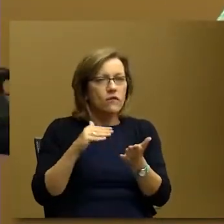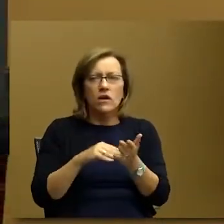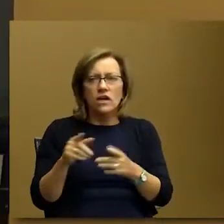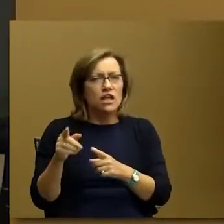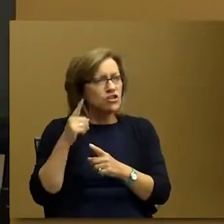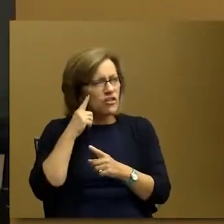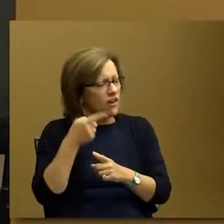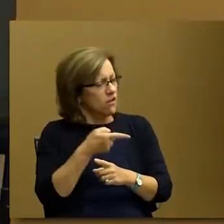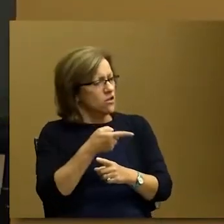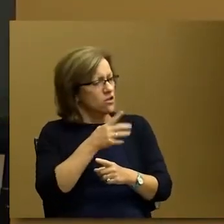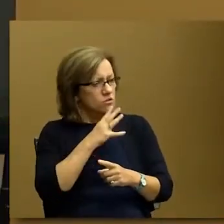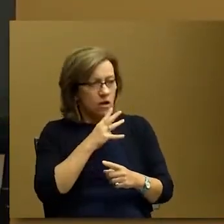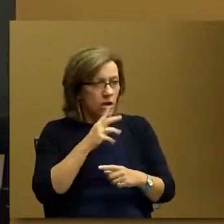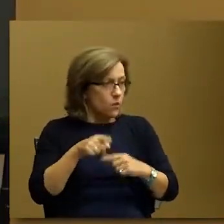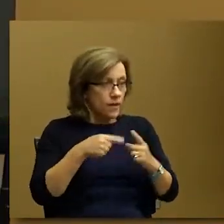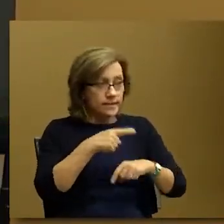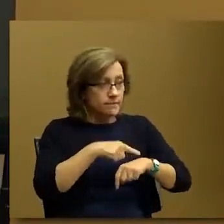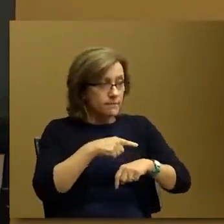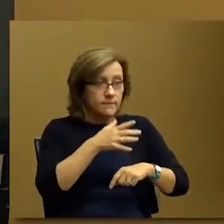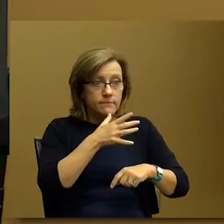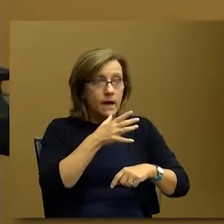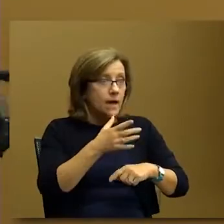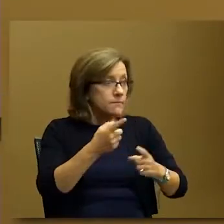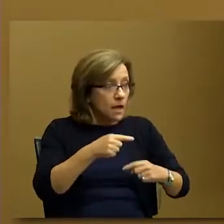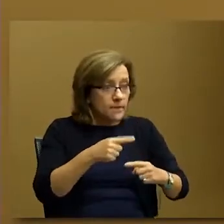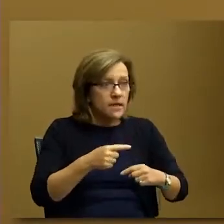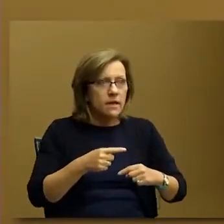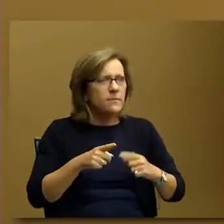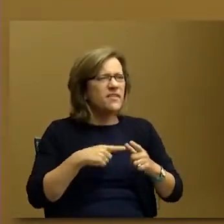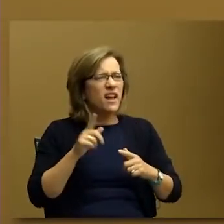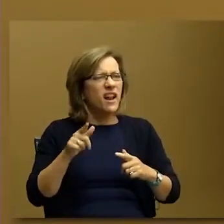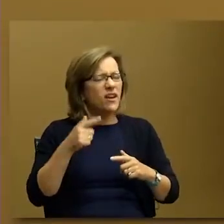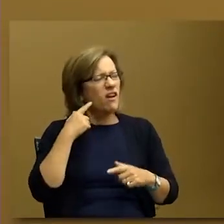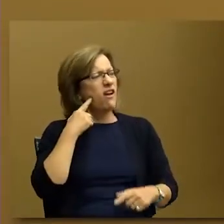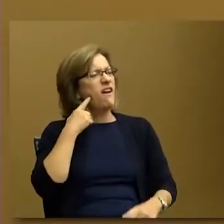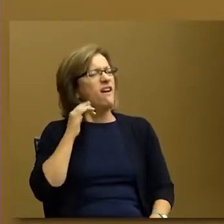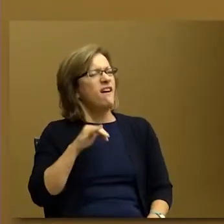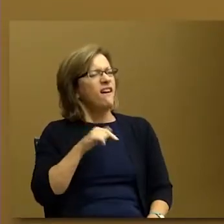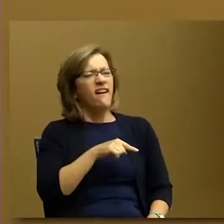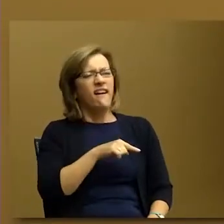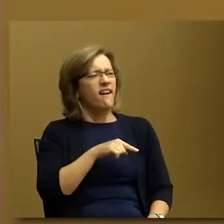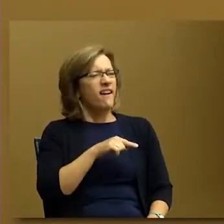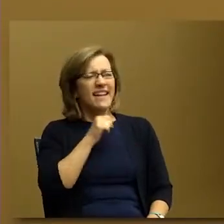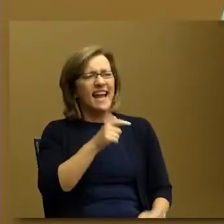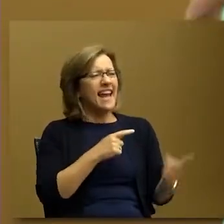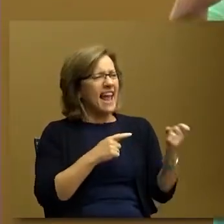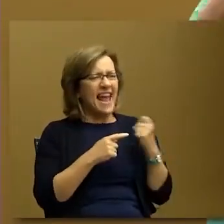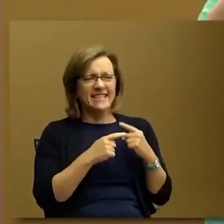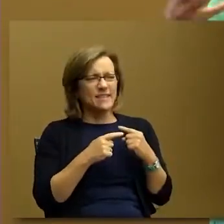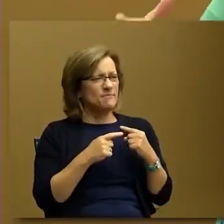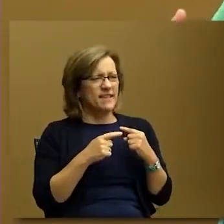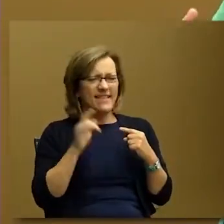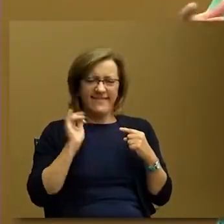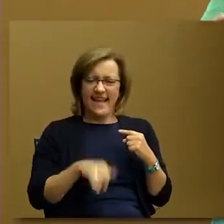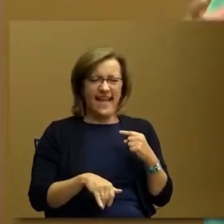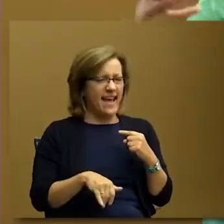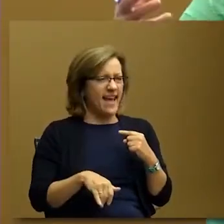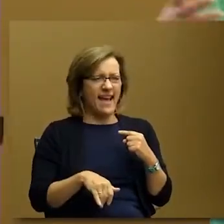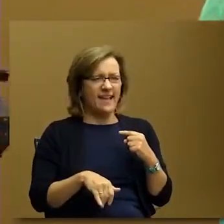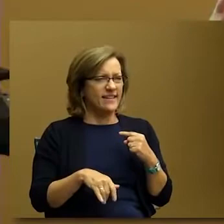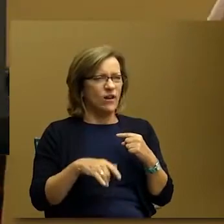was talking about mom and when she's coming, until she realized that was his way of socially, how are